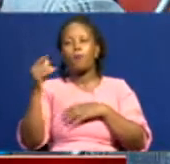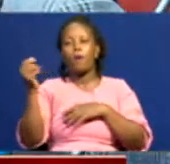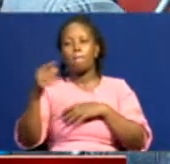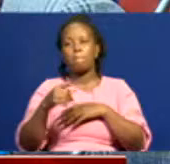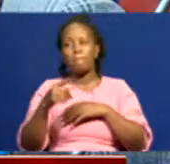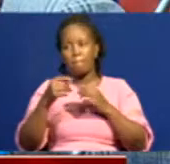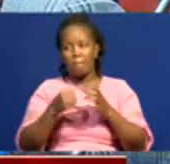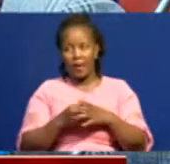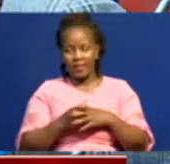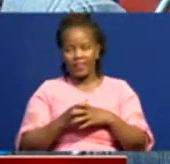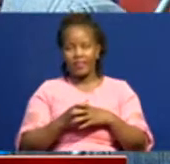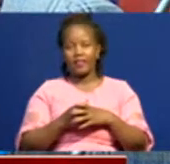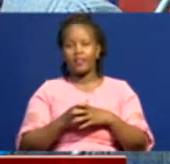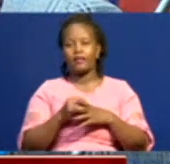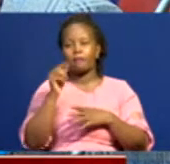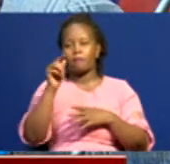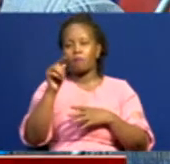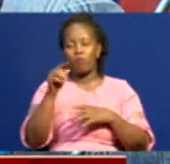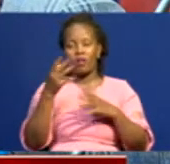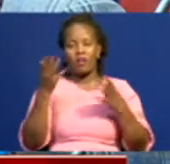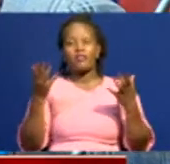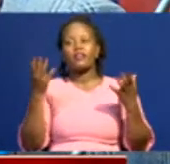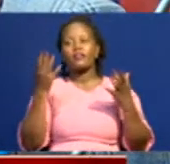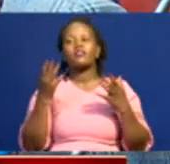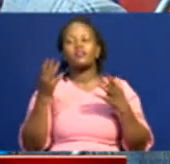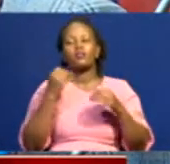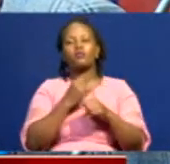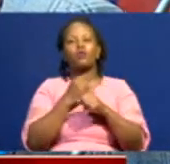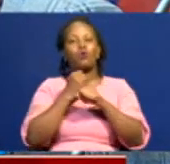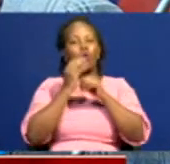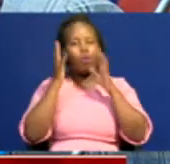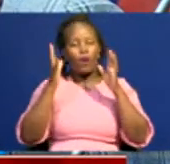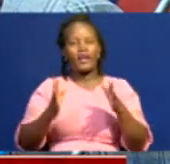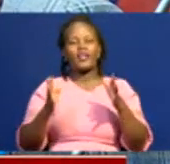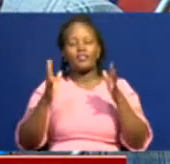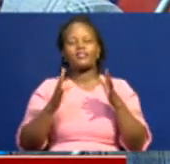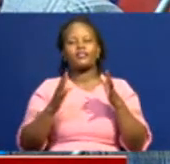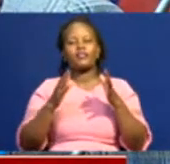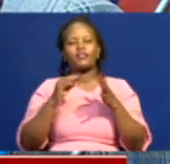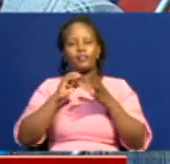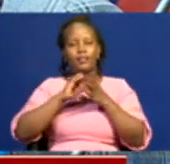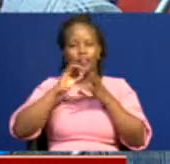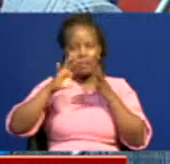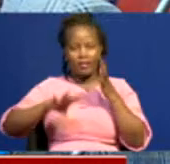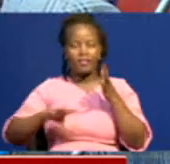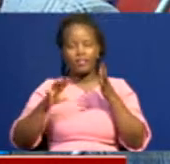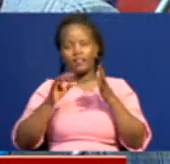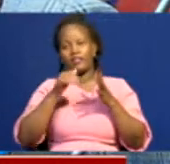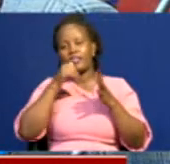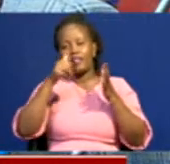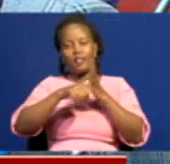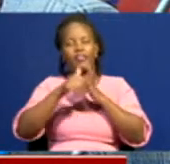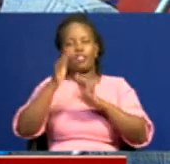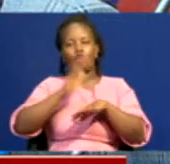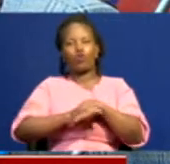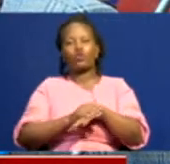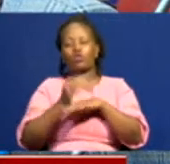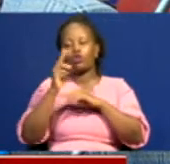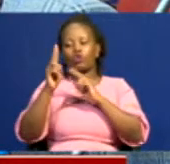three months or more. Notice of redundancy was received on the 22nd of November